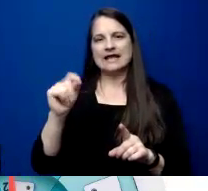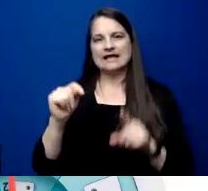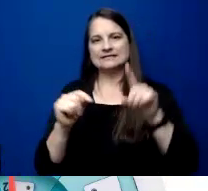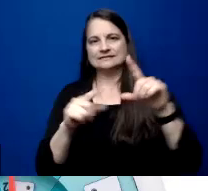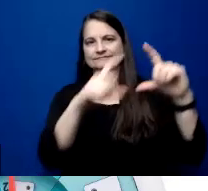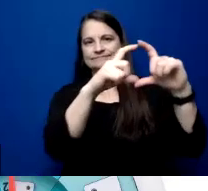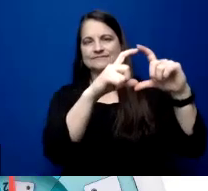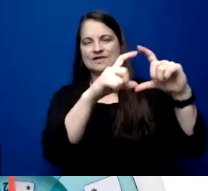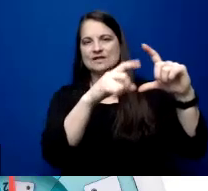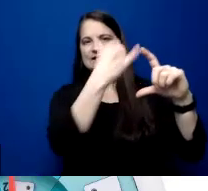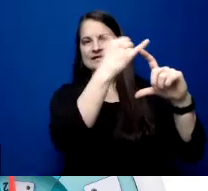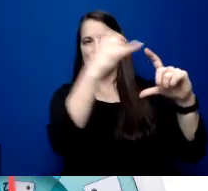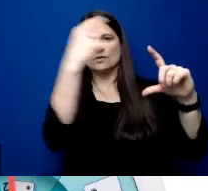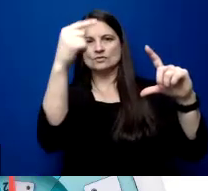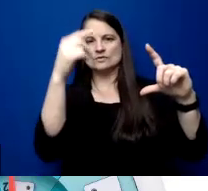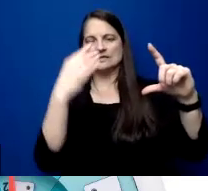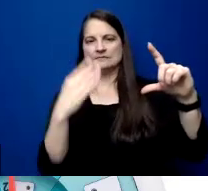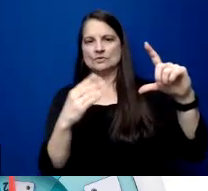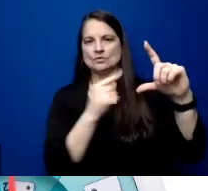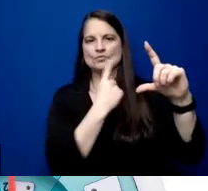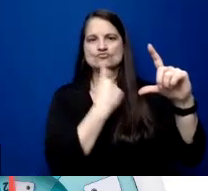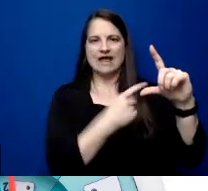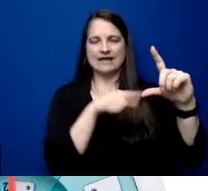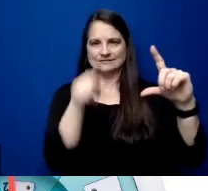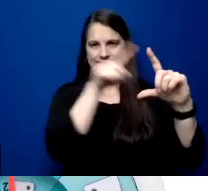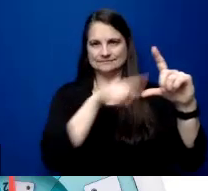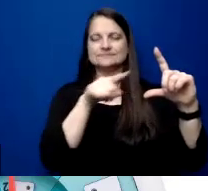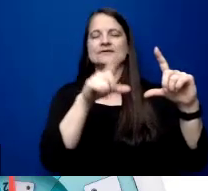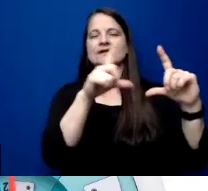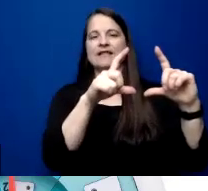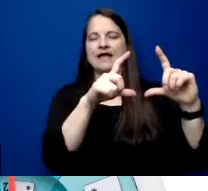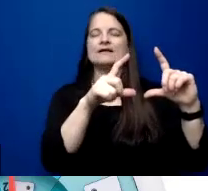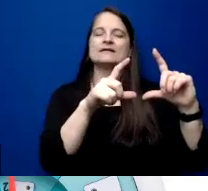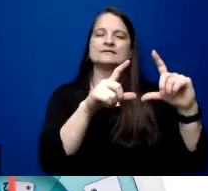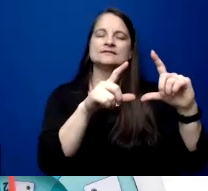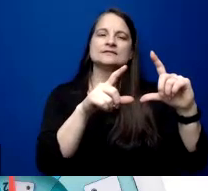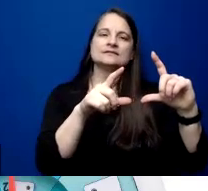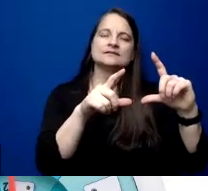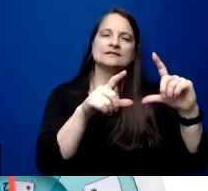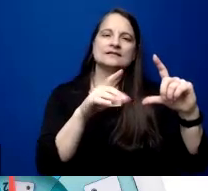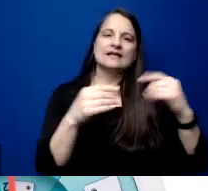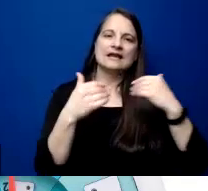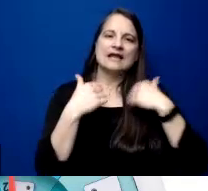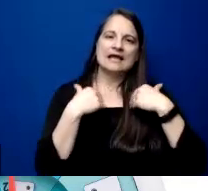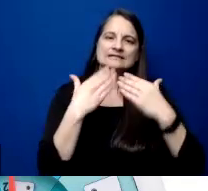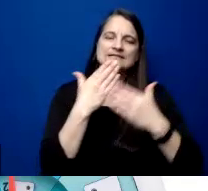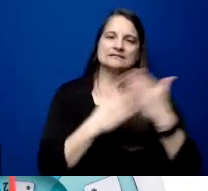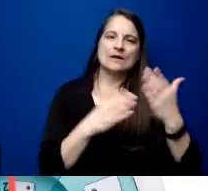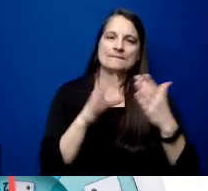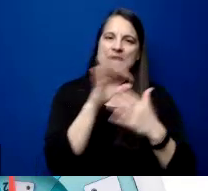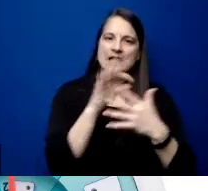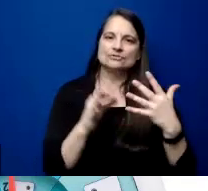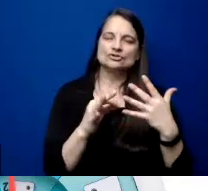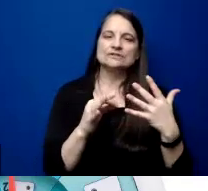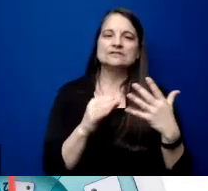Enabling Devices, and that comes with kind of color regions to spin with, and then has kind of some preset options that have